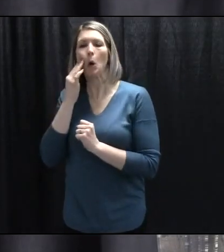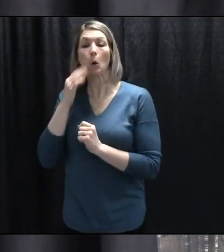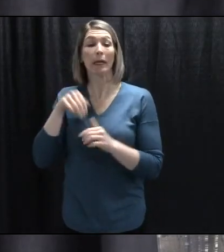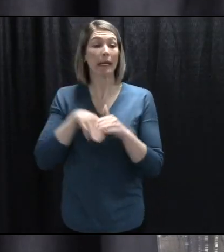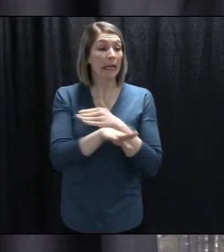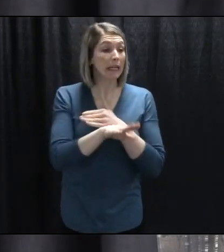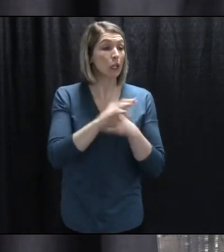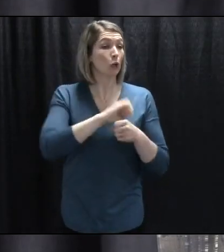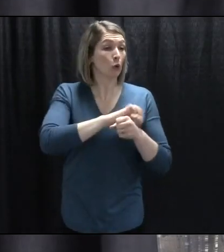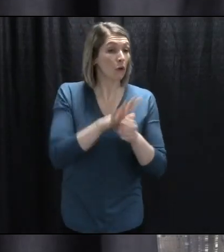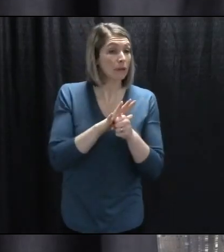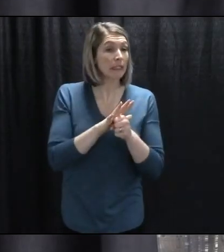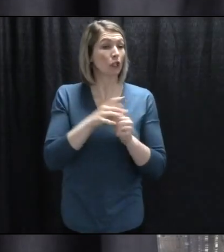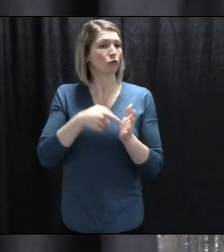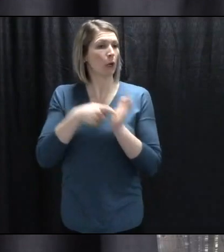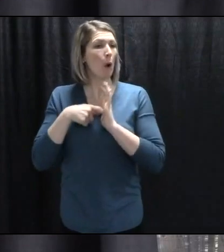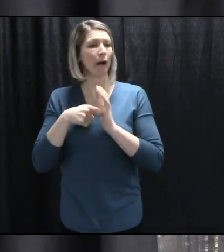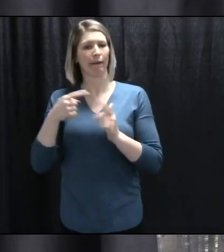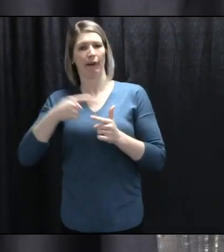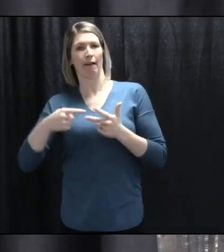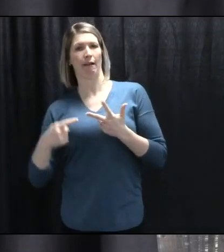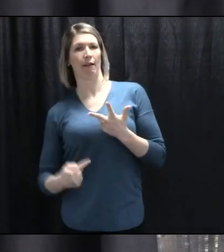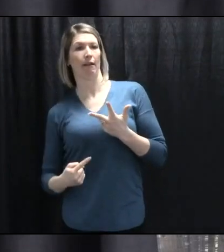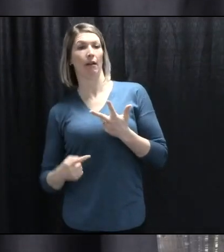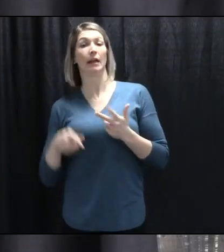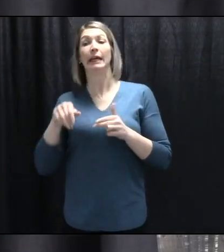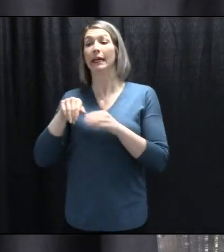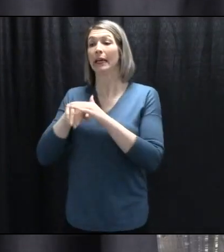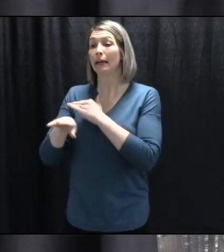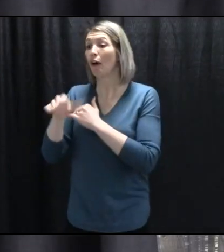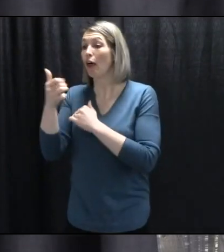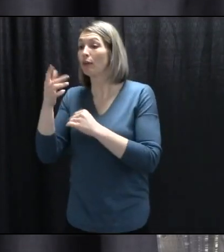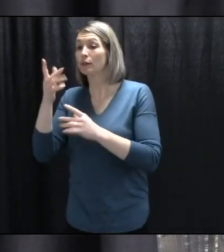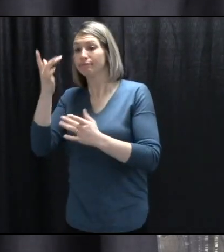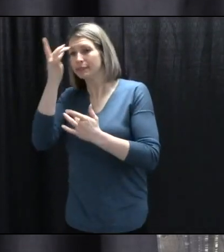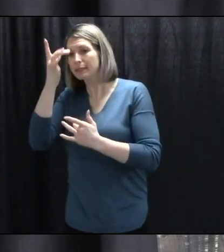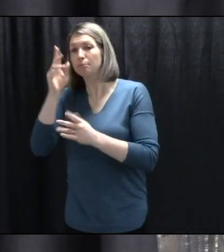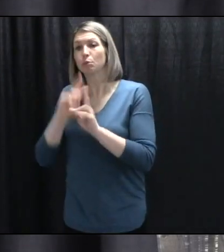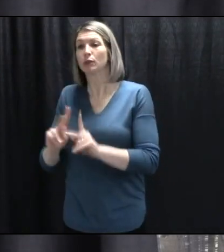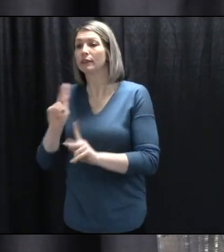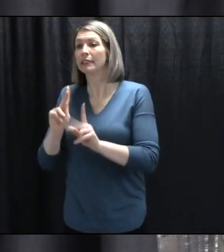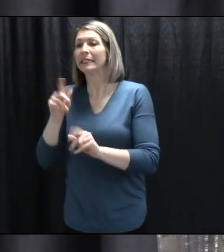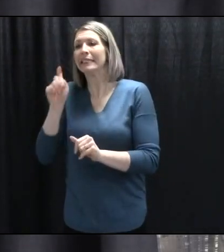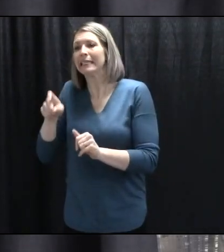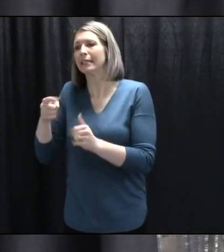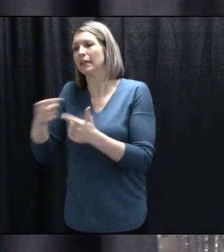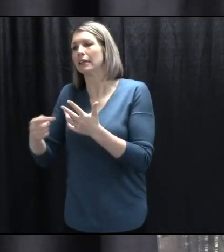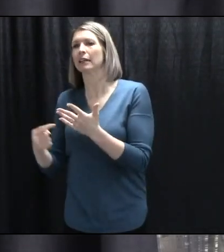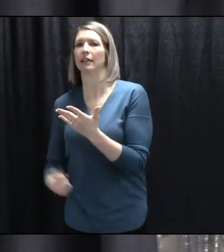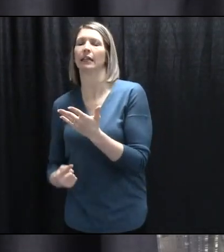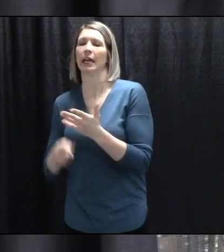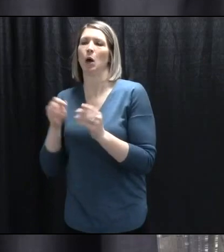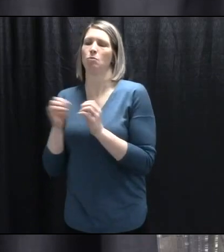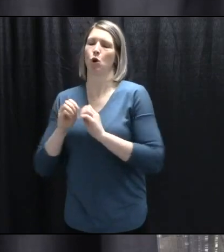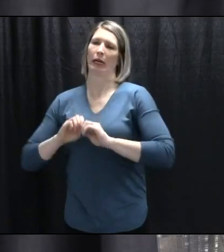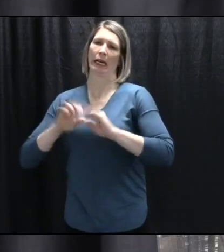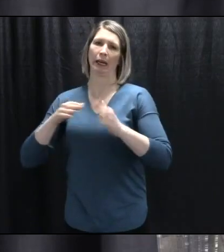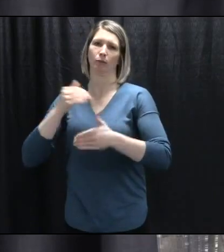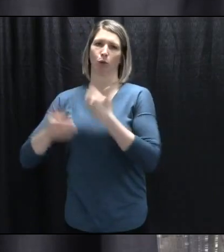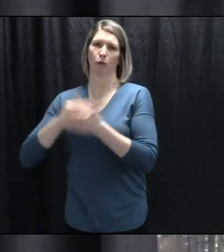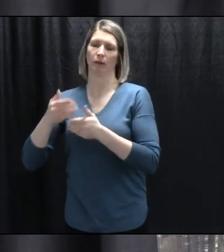other jurisdictions on which they have based their decisions. I'm not sure that I would be able to tell you immediately